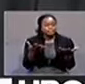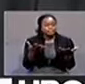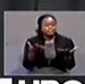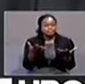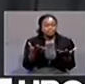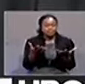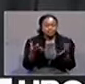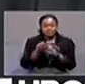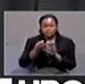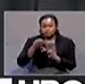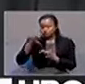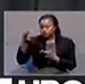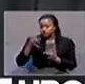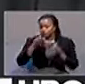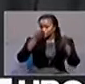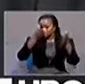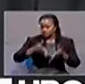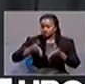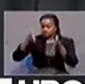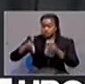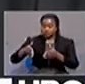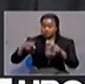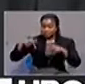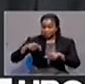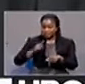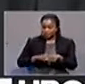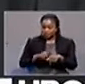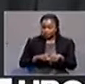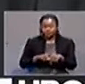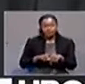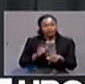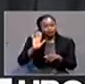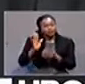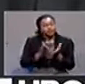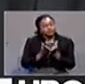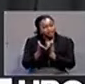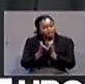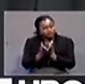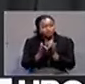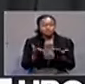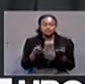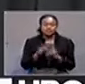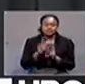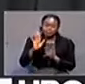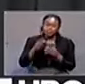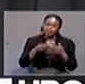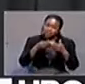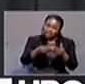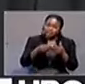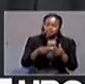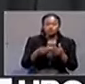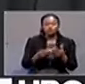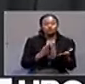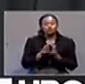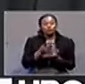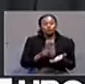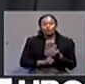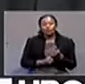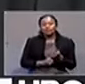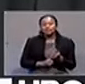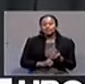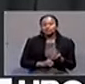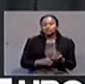towering spiritual figures of our time, whose service and leadership earned him a title of God's